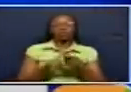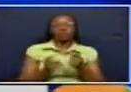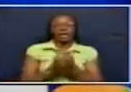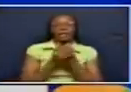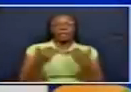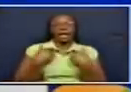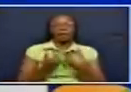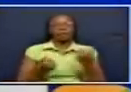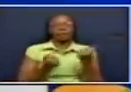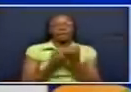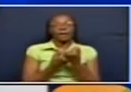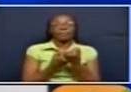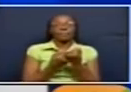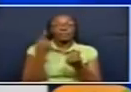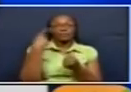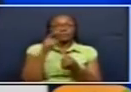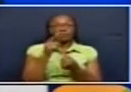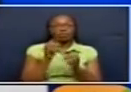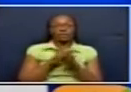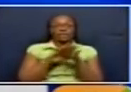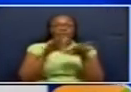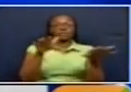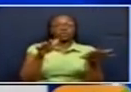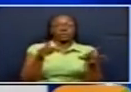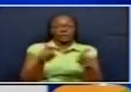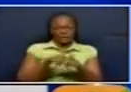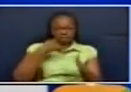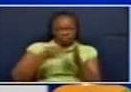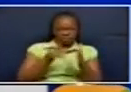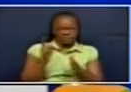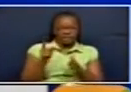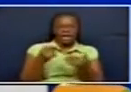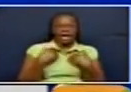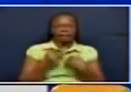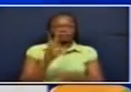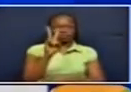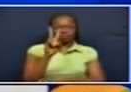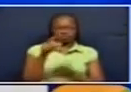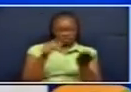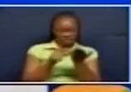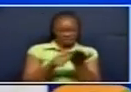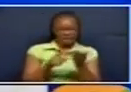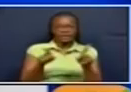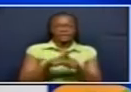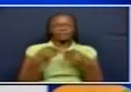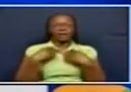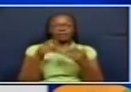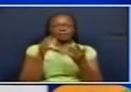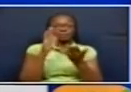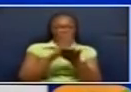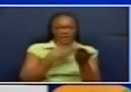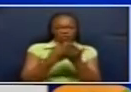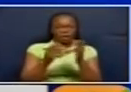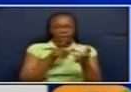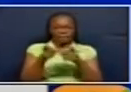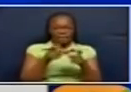backup for transmission. This device, as I've said, has two SIM cards. Mm-hmm. It has a network management software